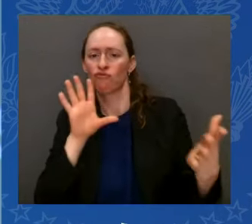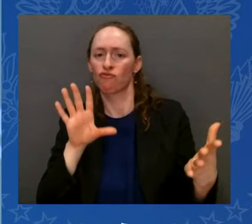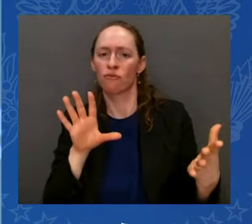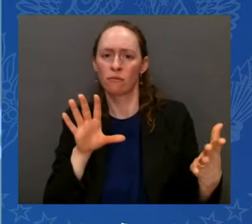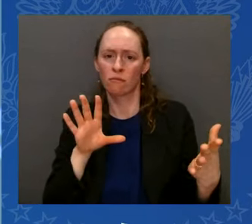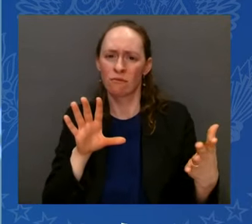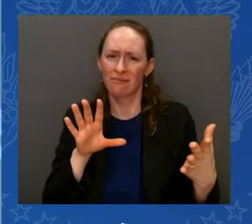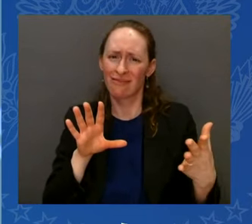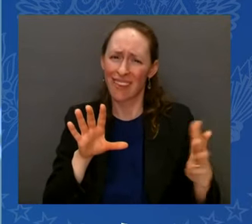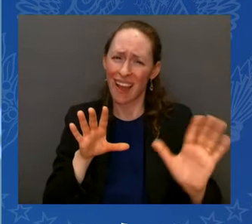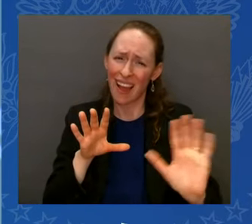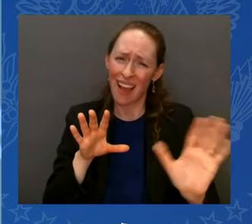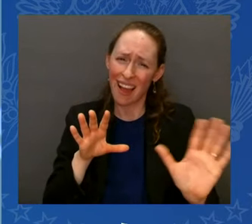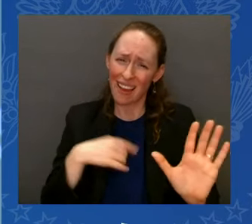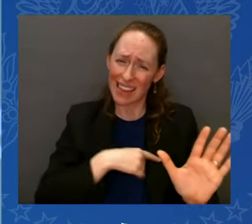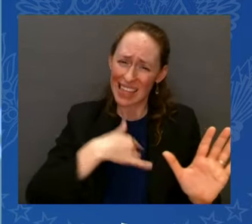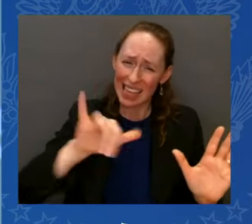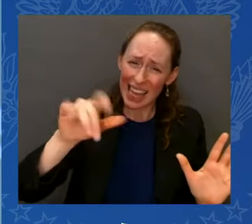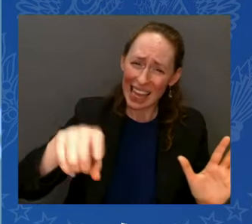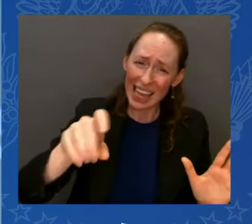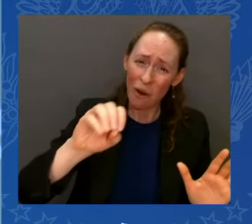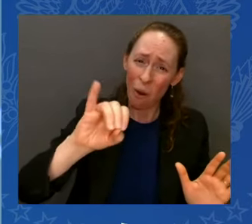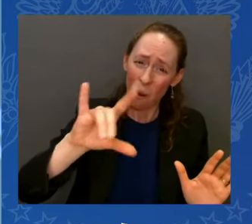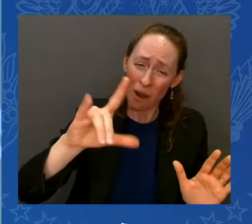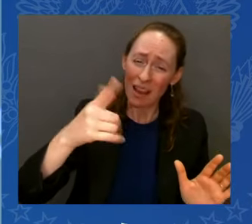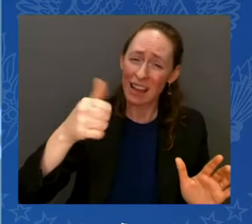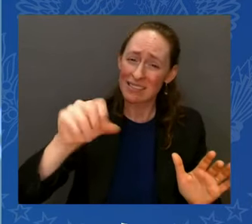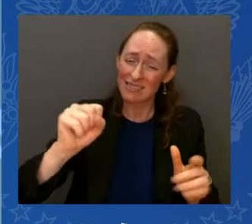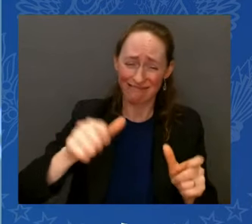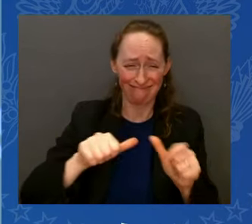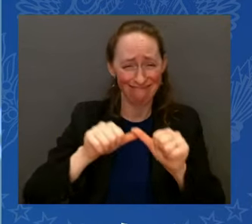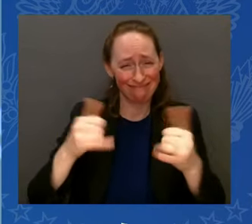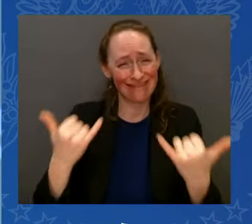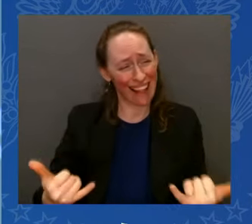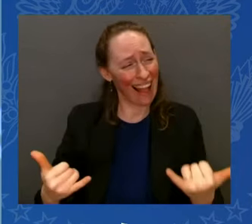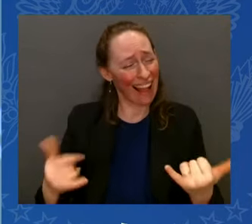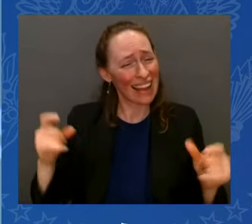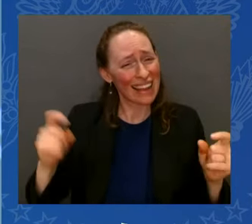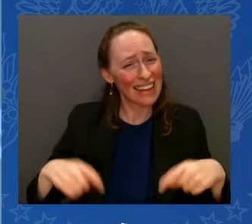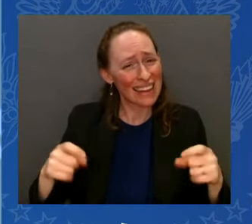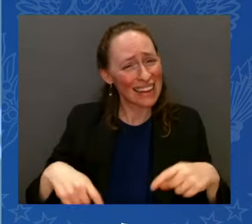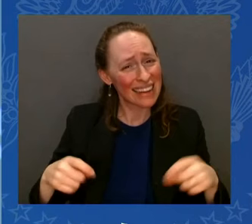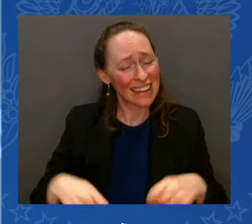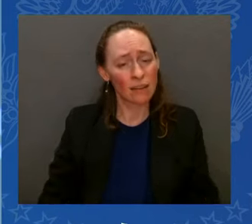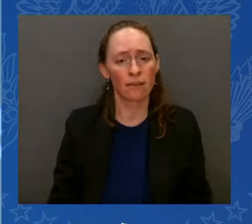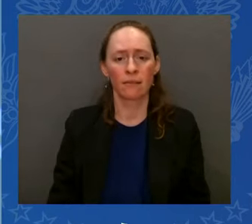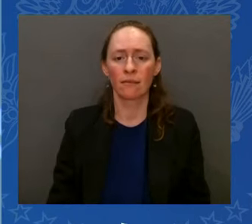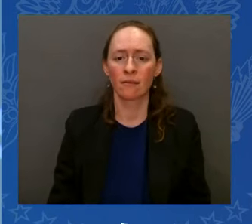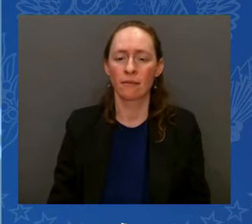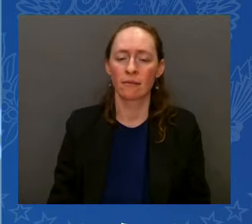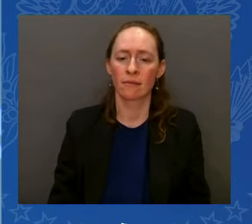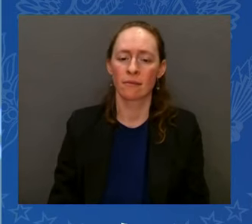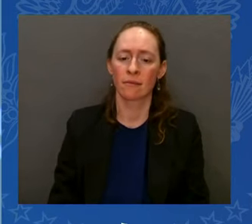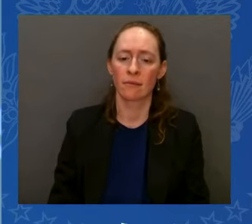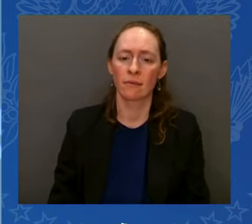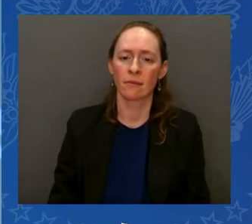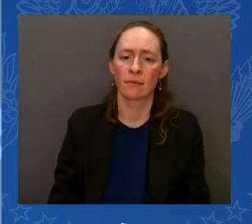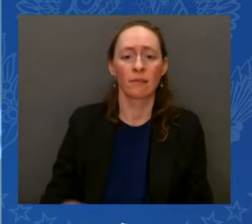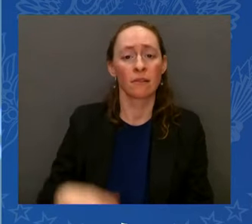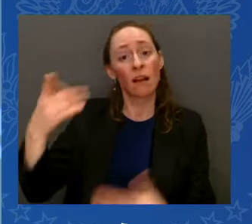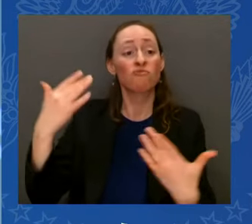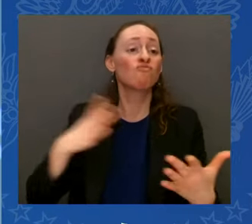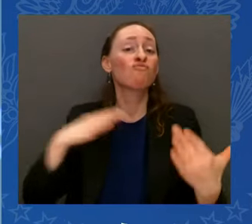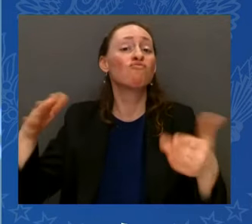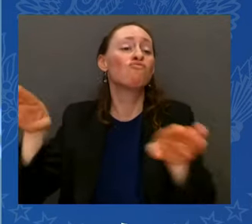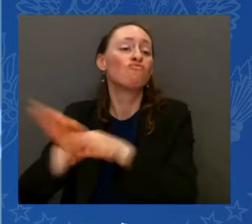to go away. But look at all the refineries that are closed, because they're not investing in the nature of the business they're involved in, is